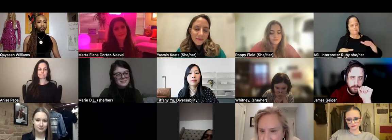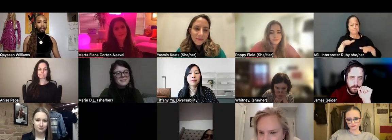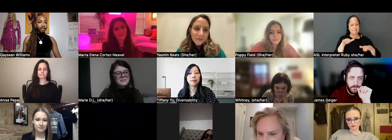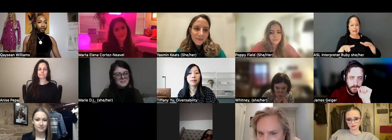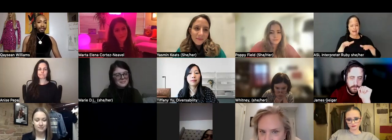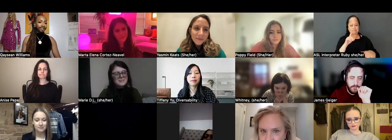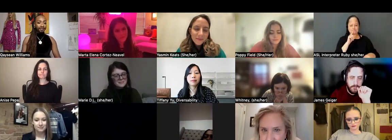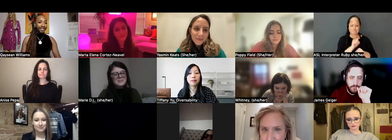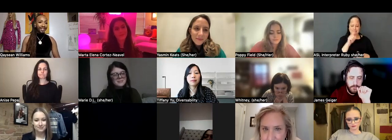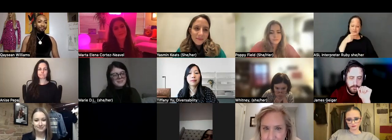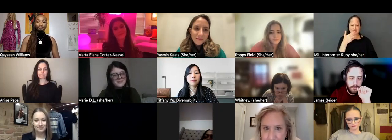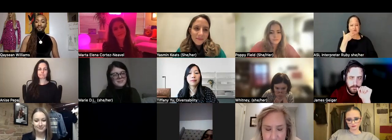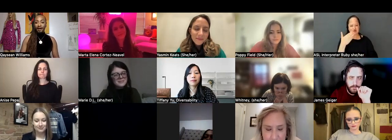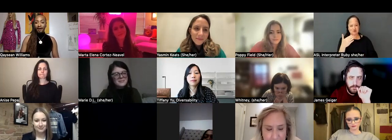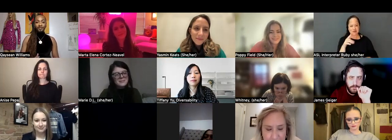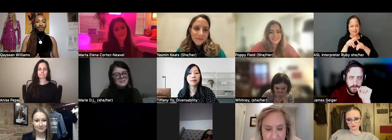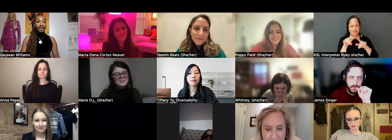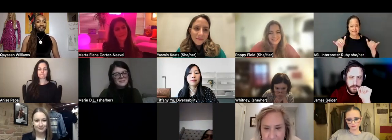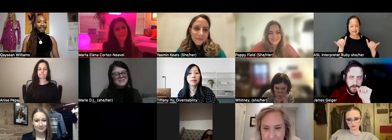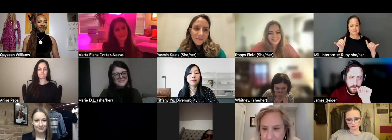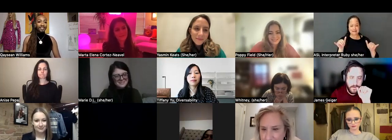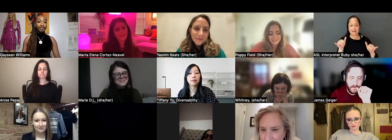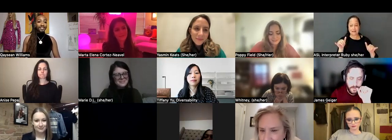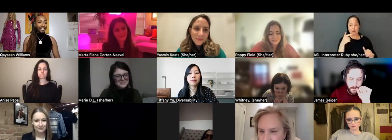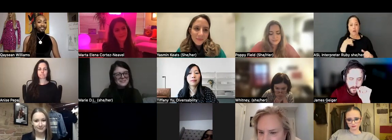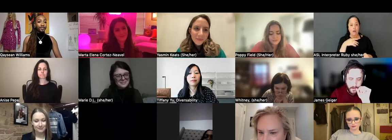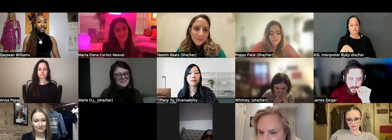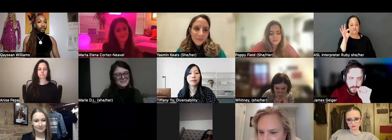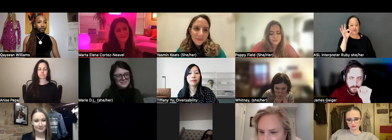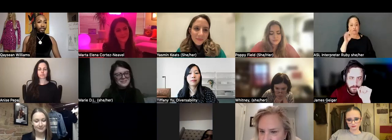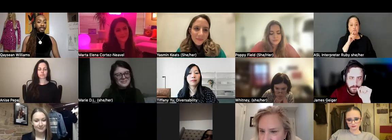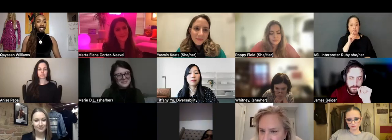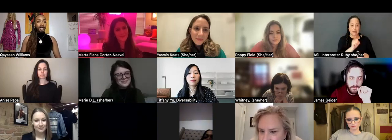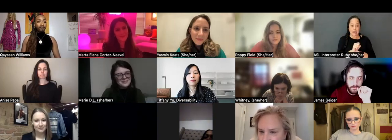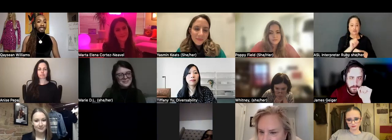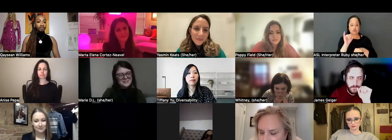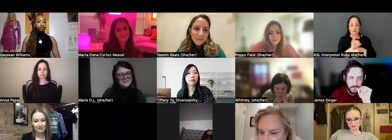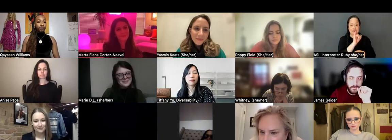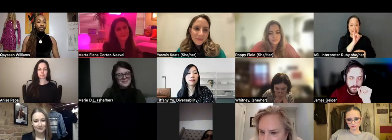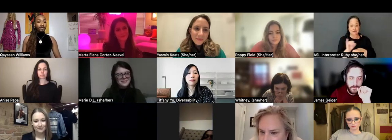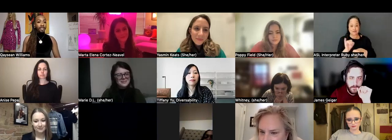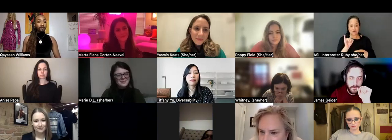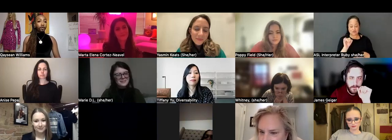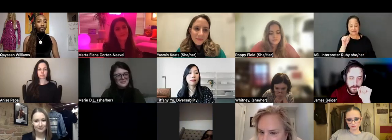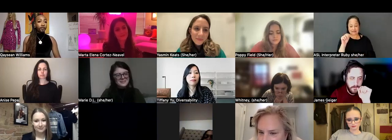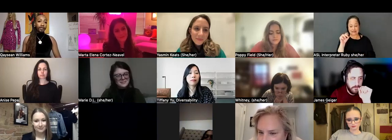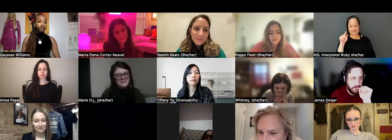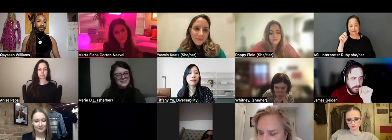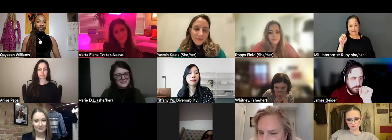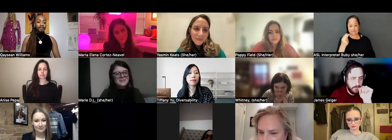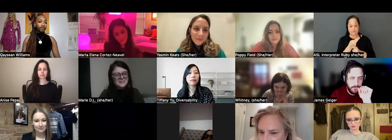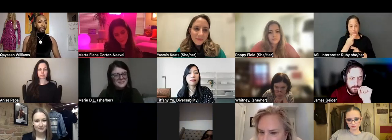actually looked really cute at the same time. So when I found out that there was an actual industry of adaptive wear fashion for people